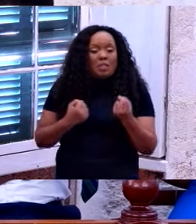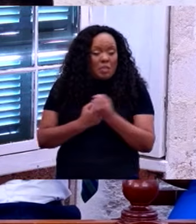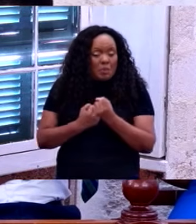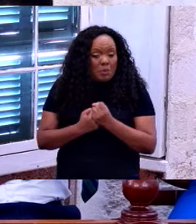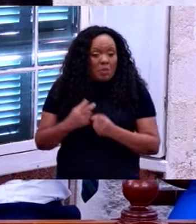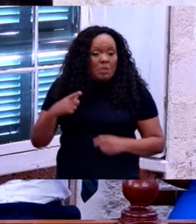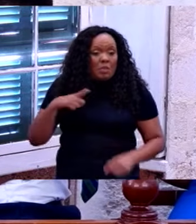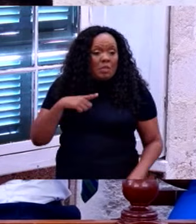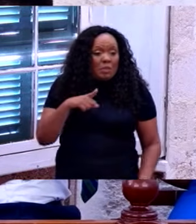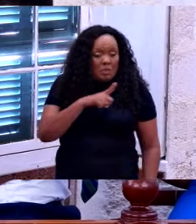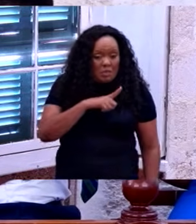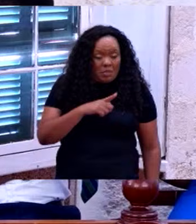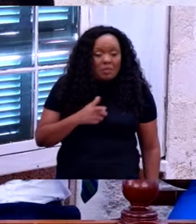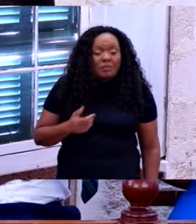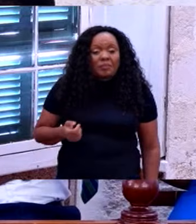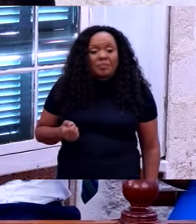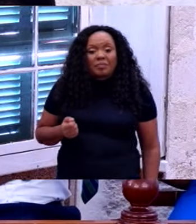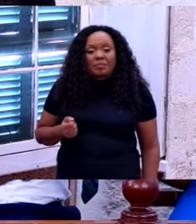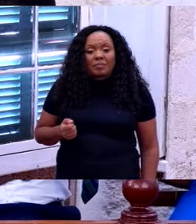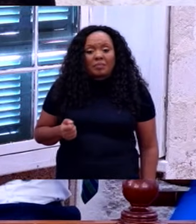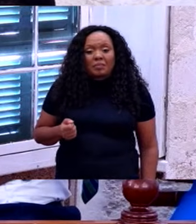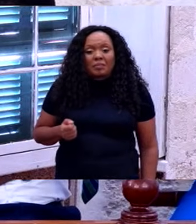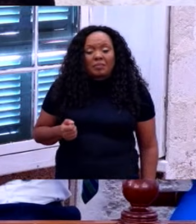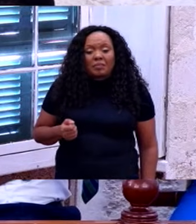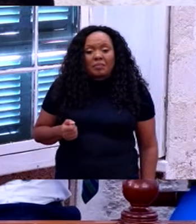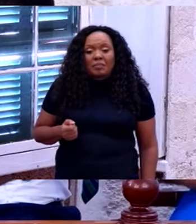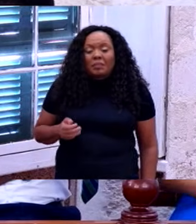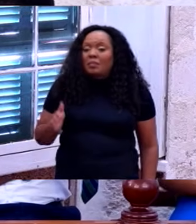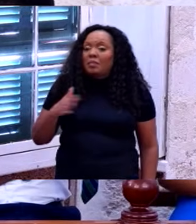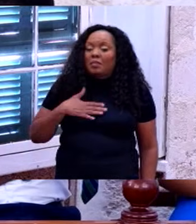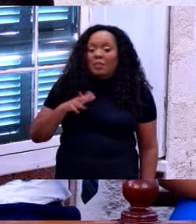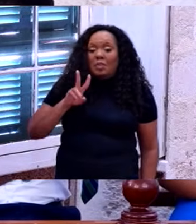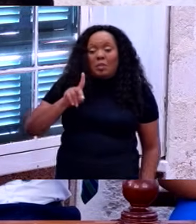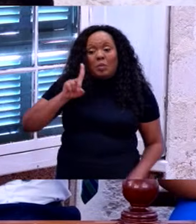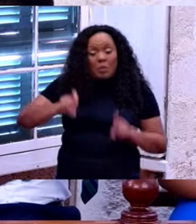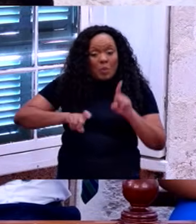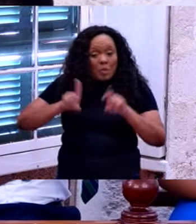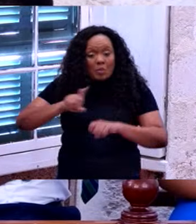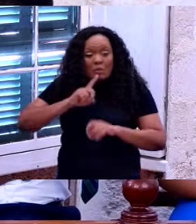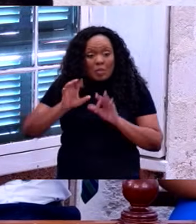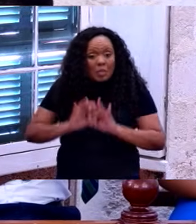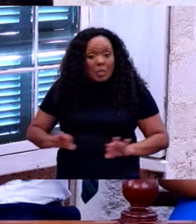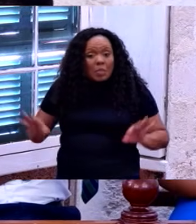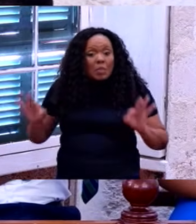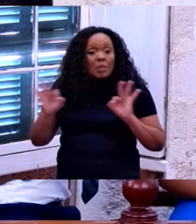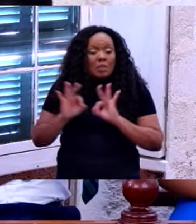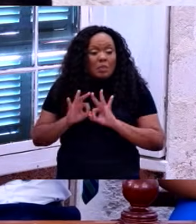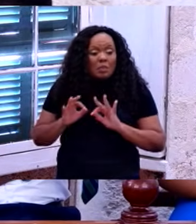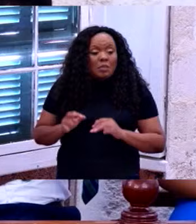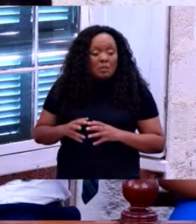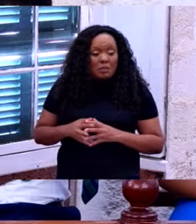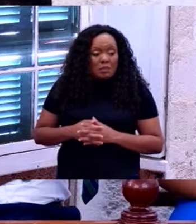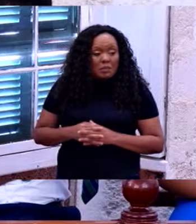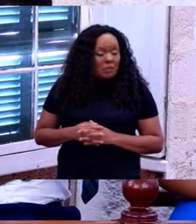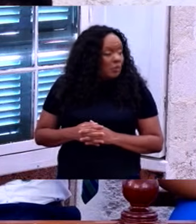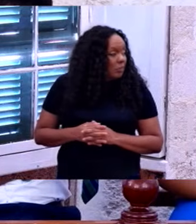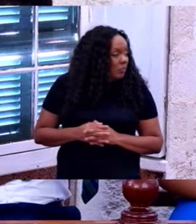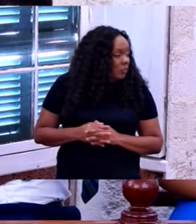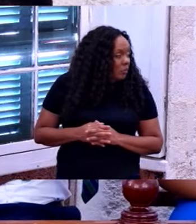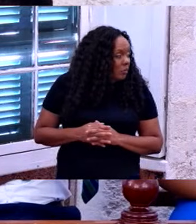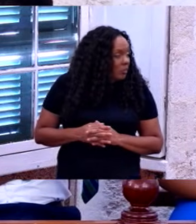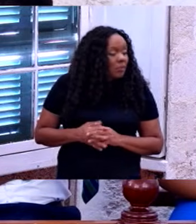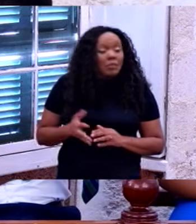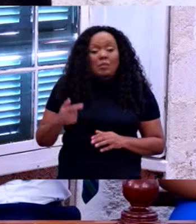legislation. I believe the two questions I have raised are relevant for the purposes of this discourse, and I look forward